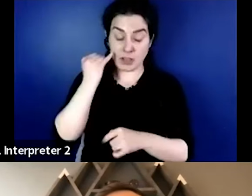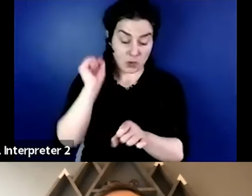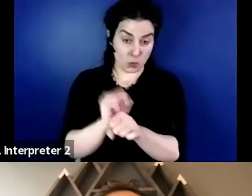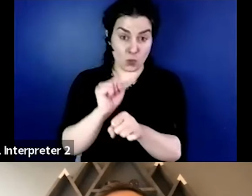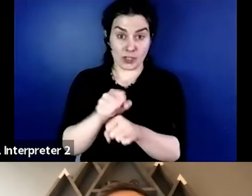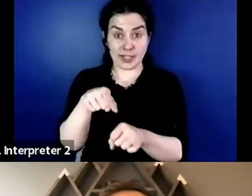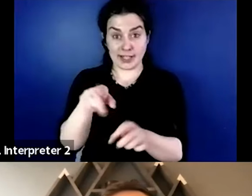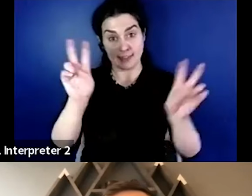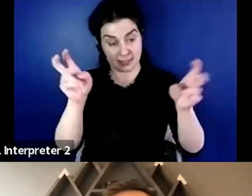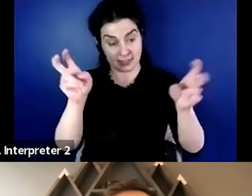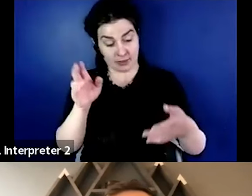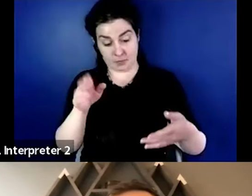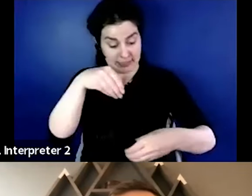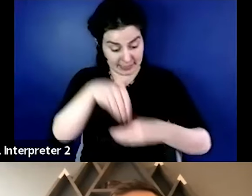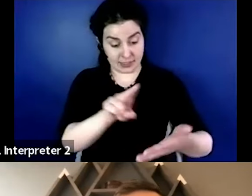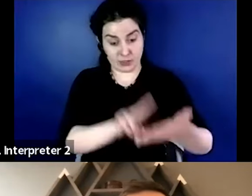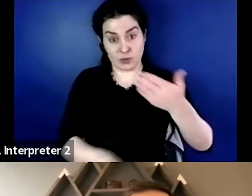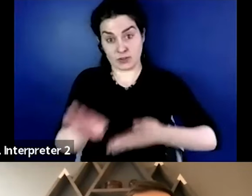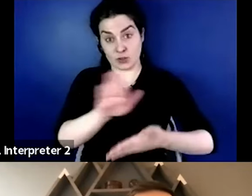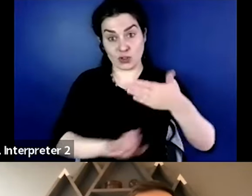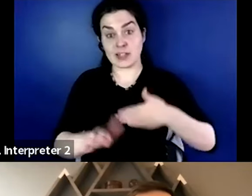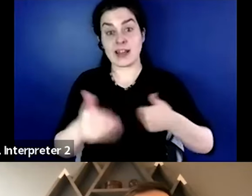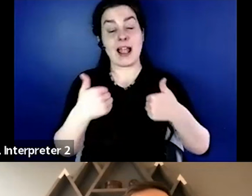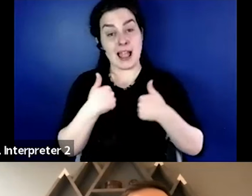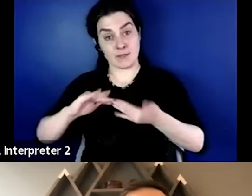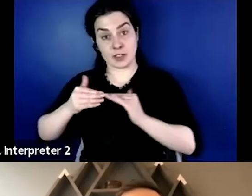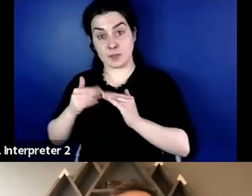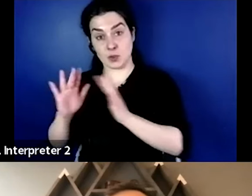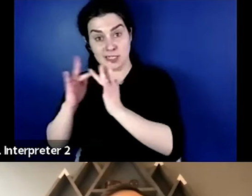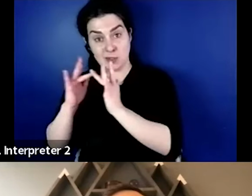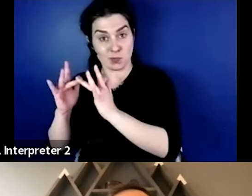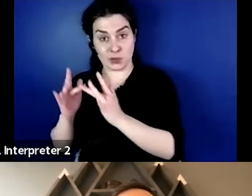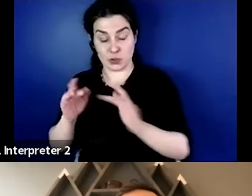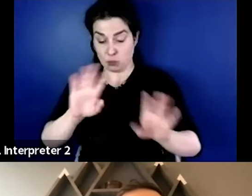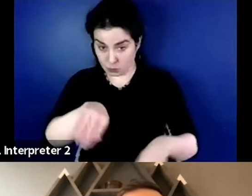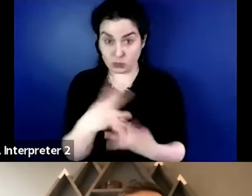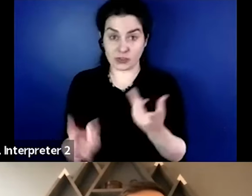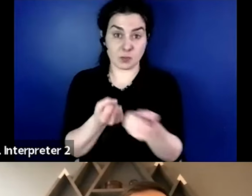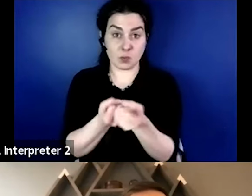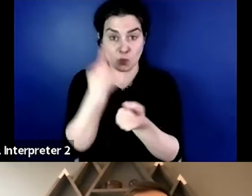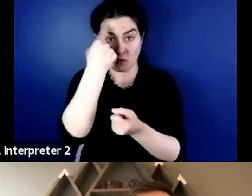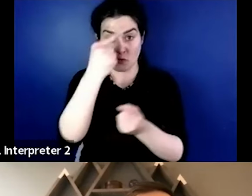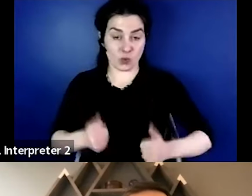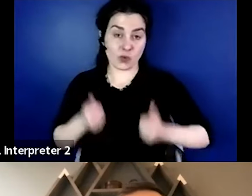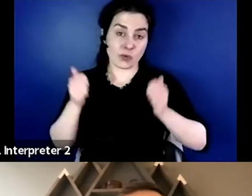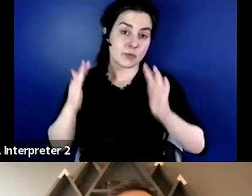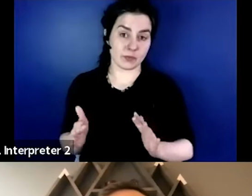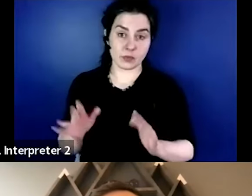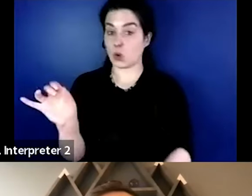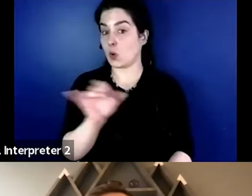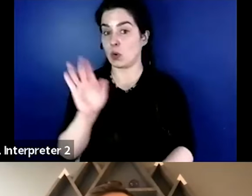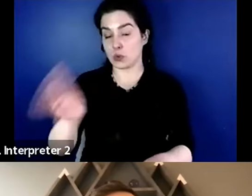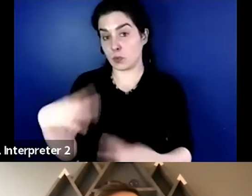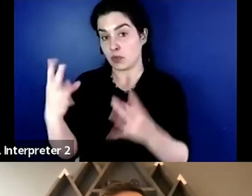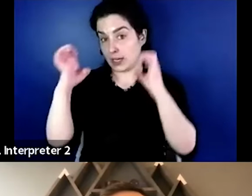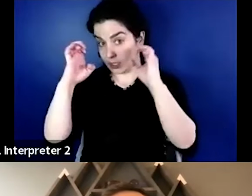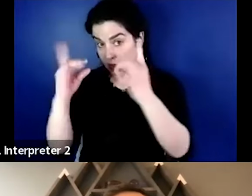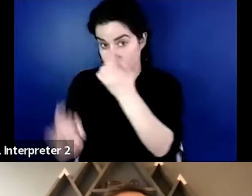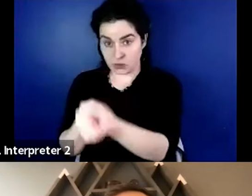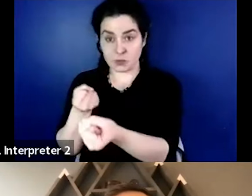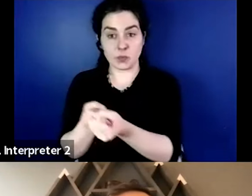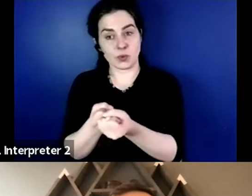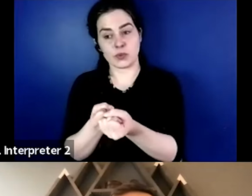part of community-based networks, to provide support to survivors, and also to provide educational support and